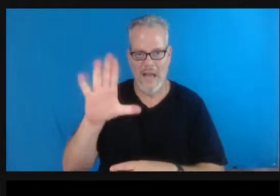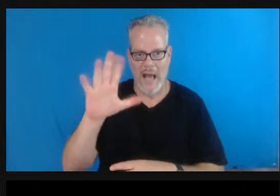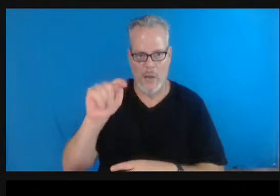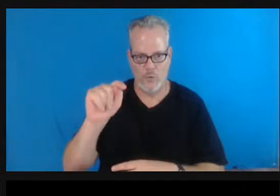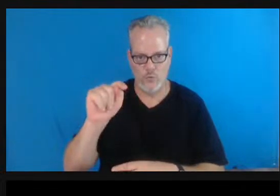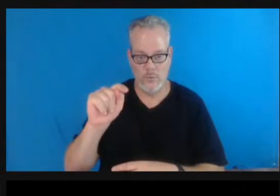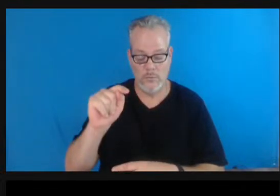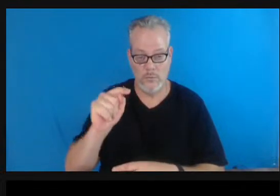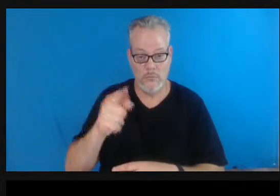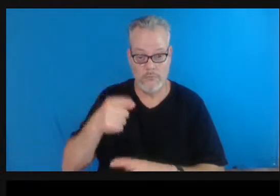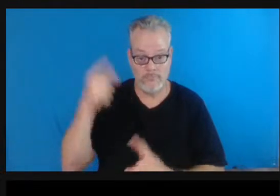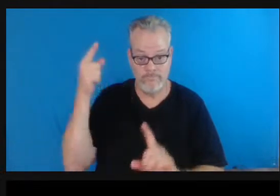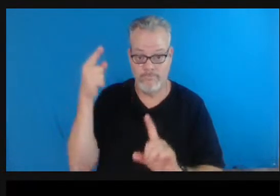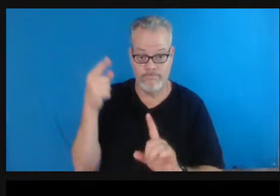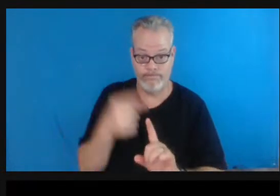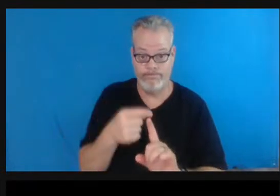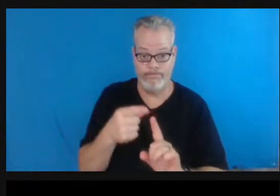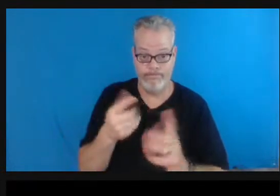chase here,